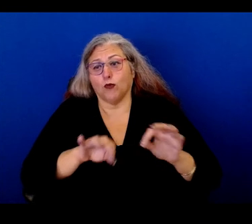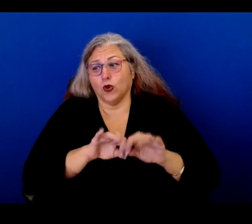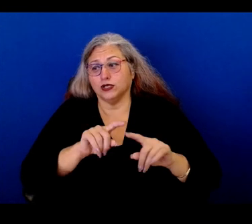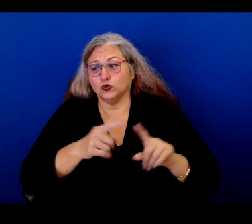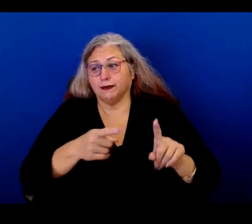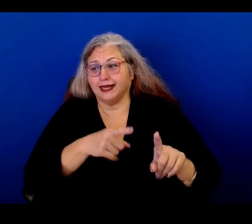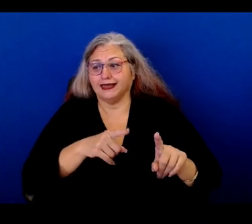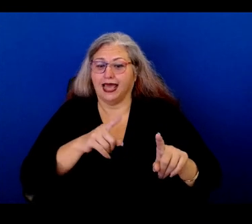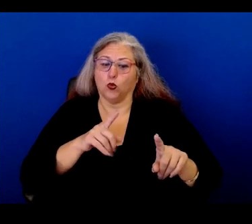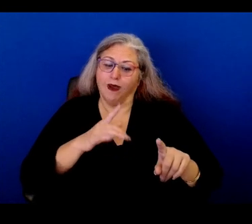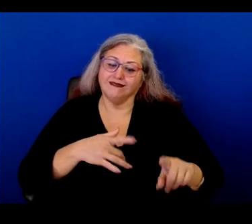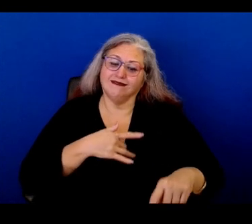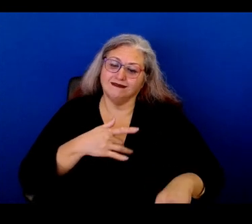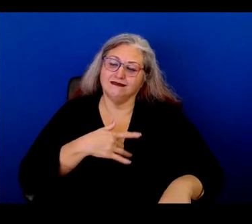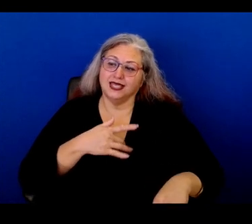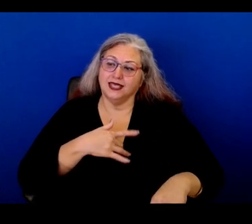that they feel